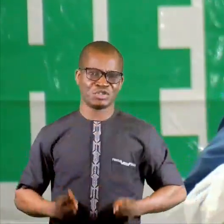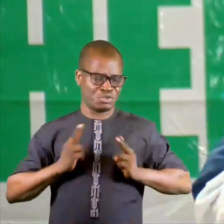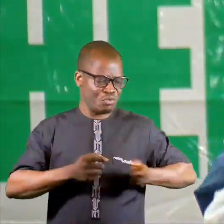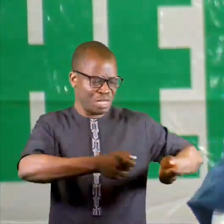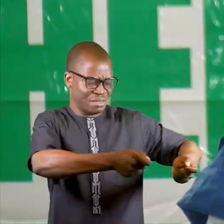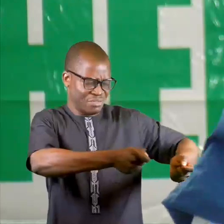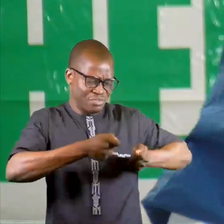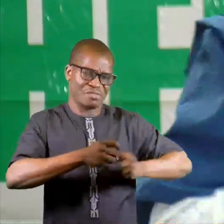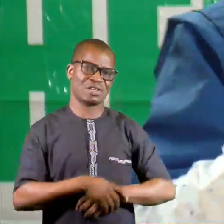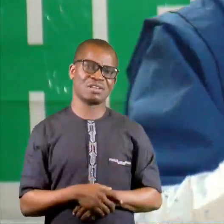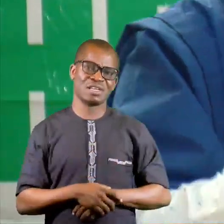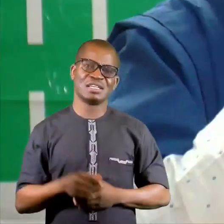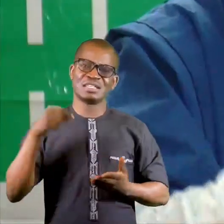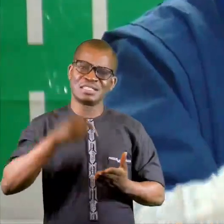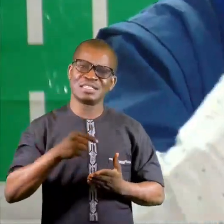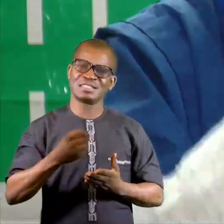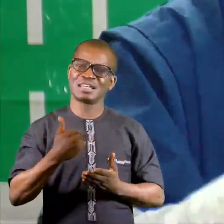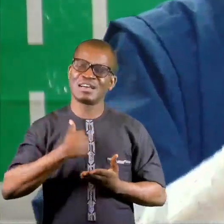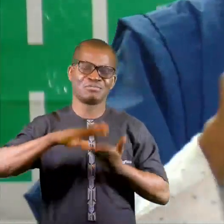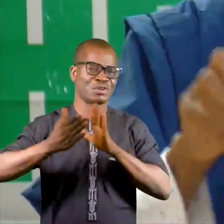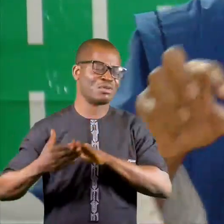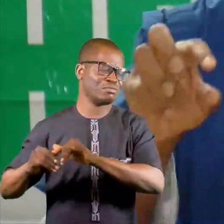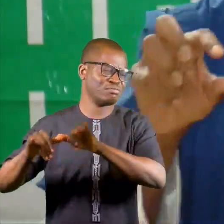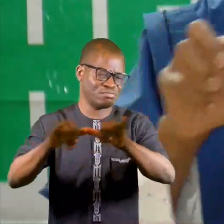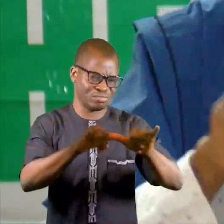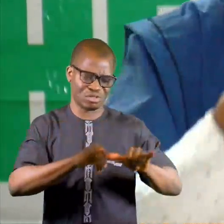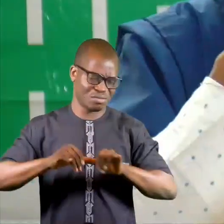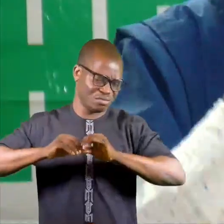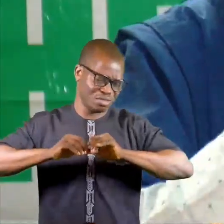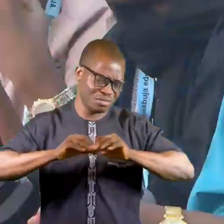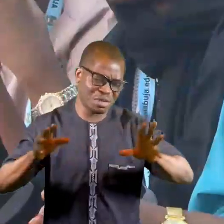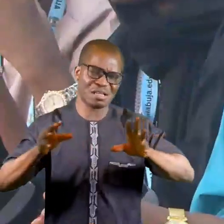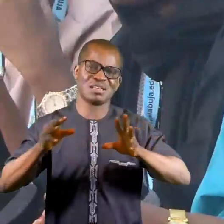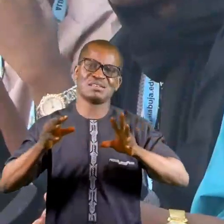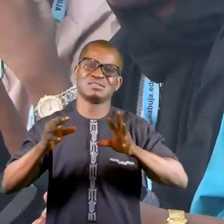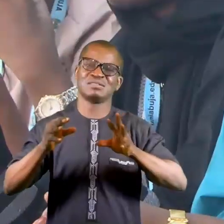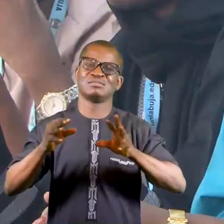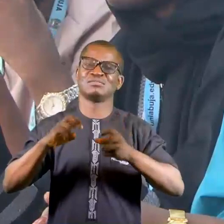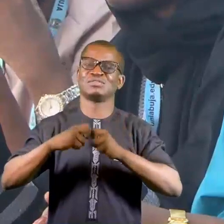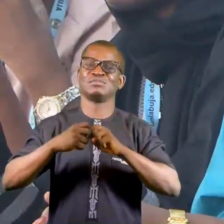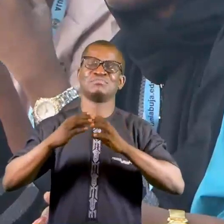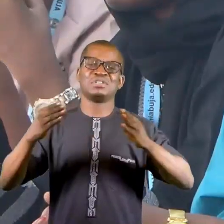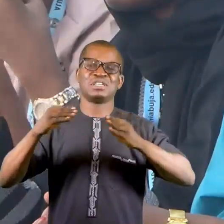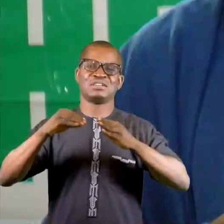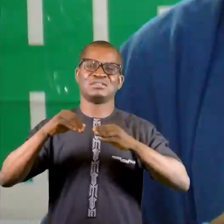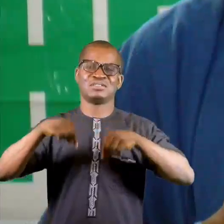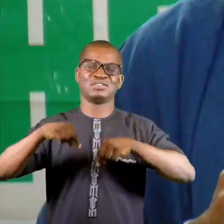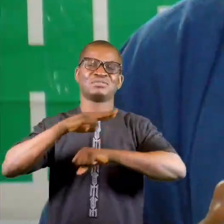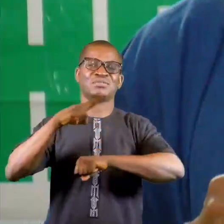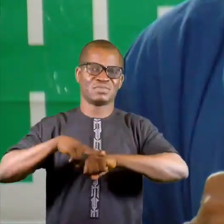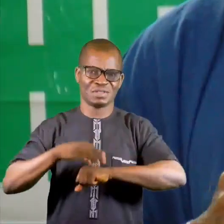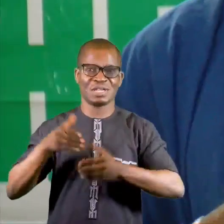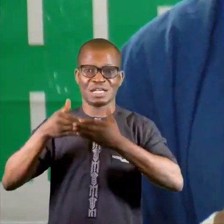trafficking. Human trafficking has been part and parcel of major problems of this nation. The